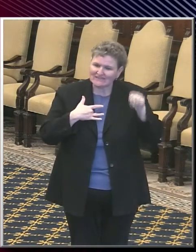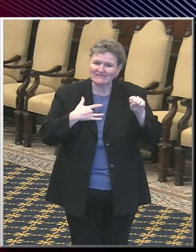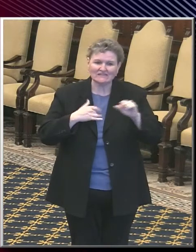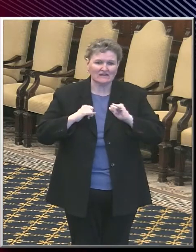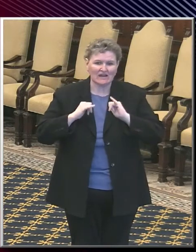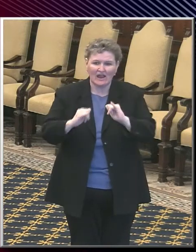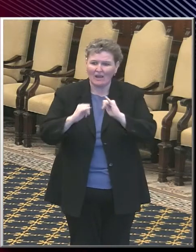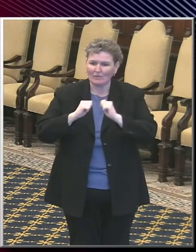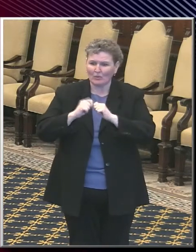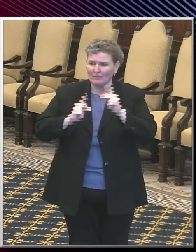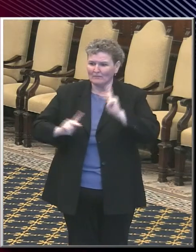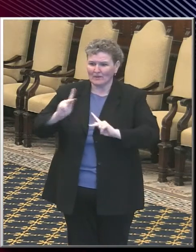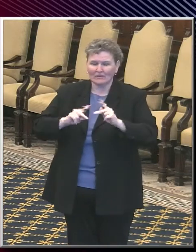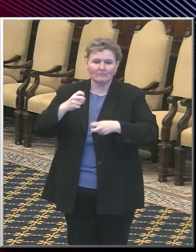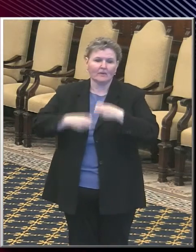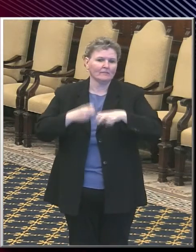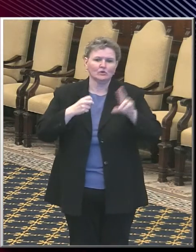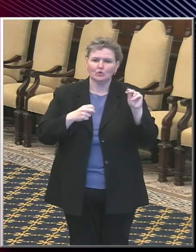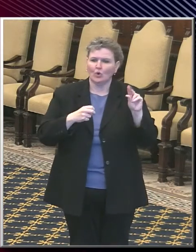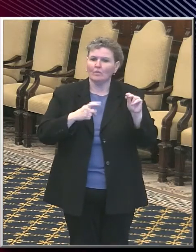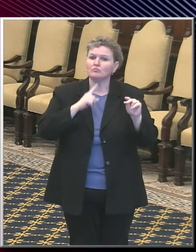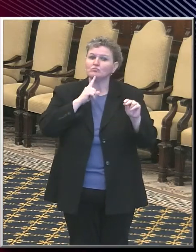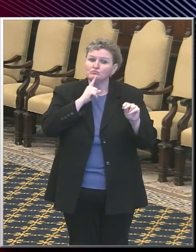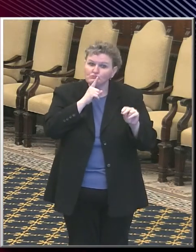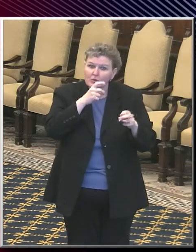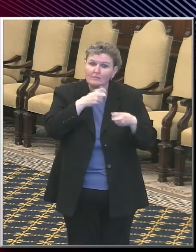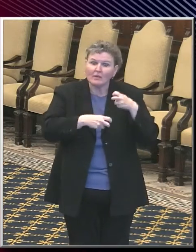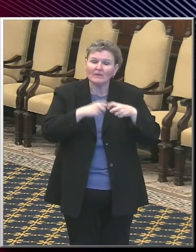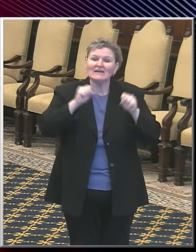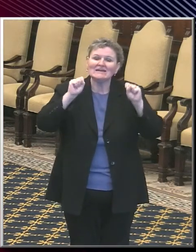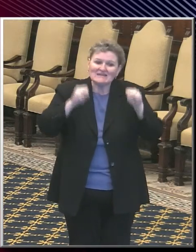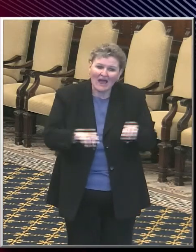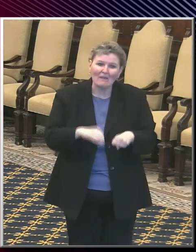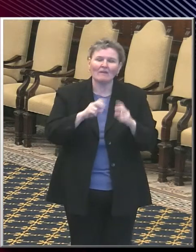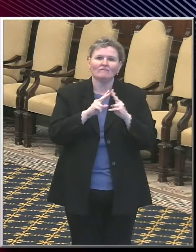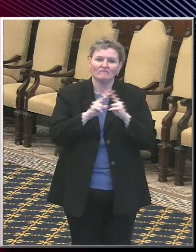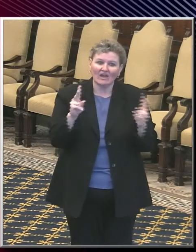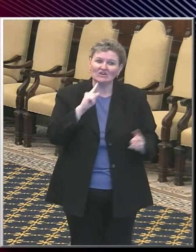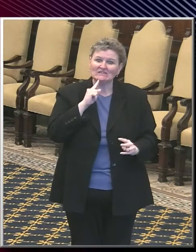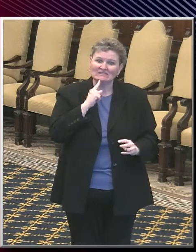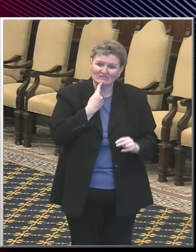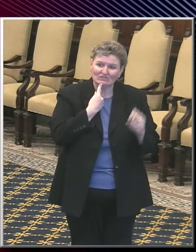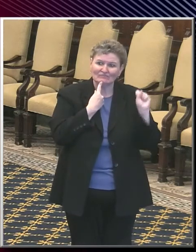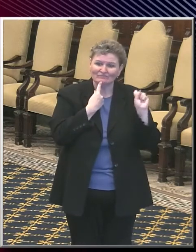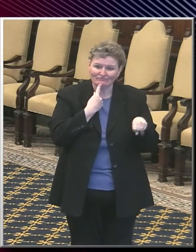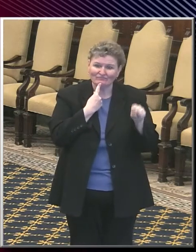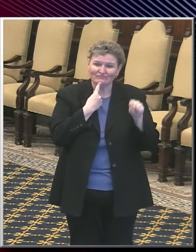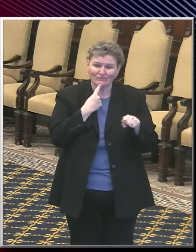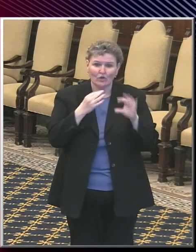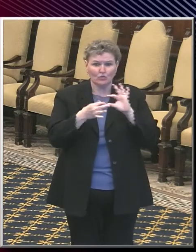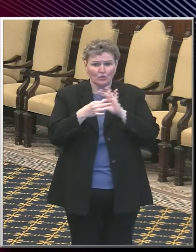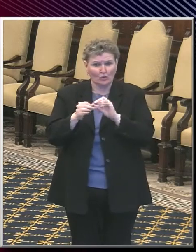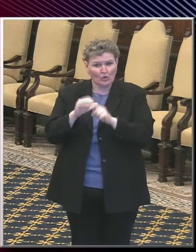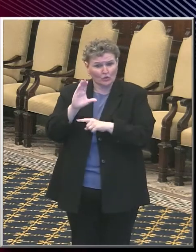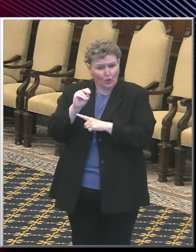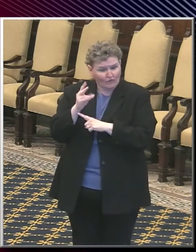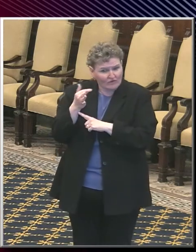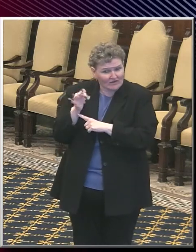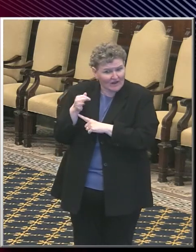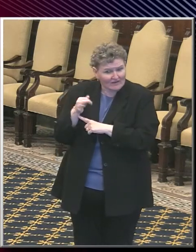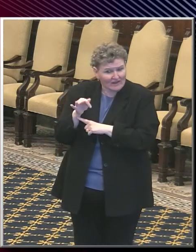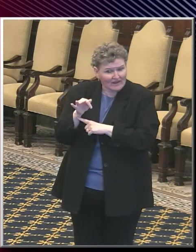that information directly with the results to those persons, because they're not going to be calling for the results. No cuento con esas cifras